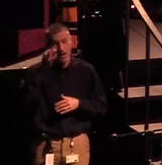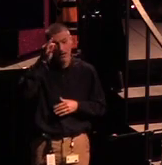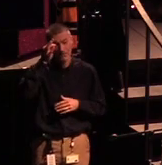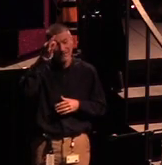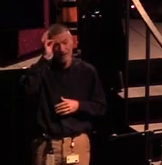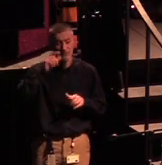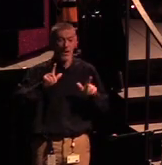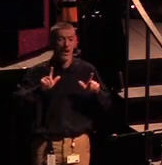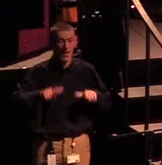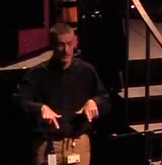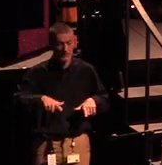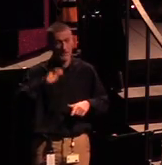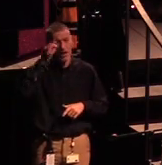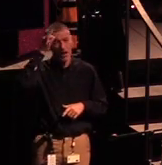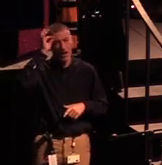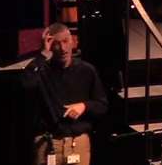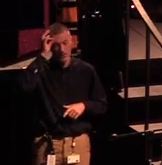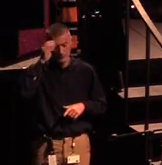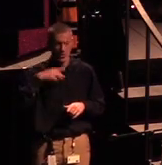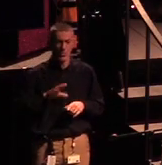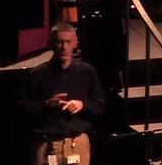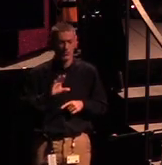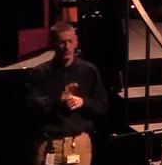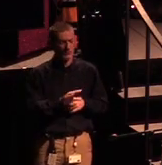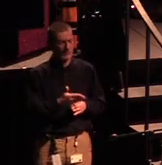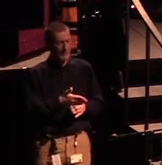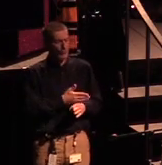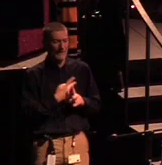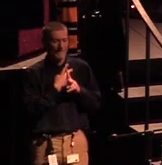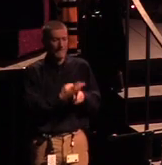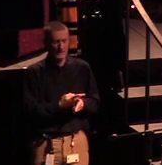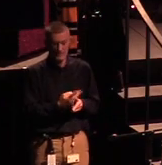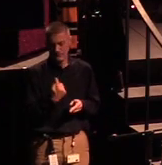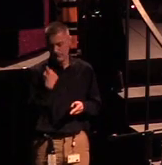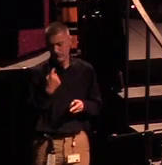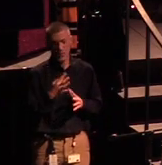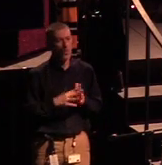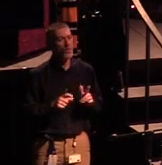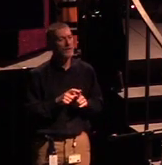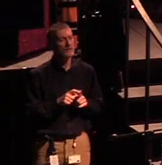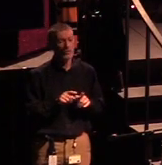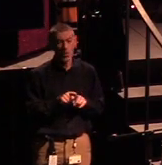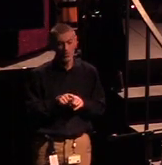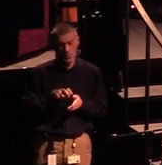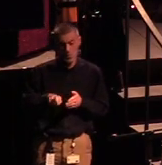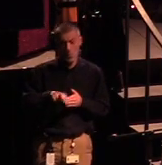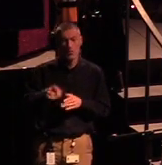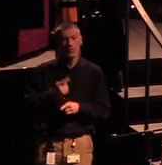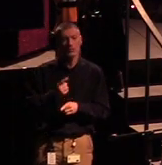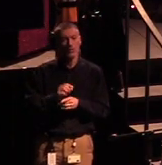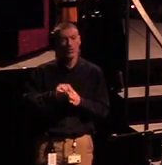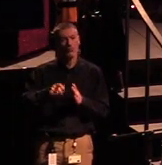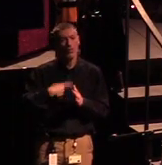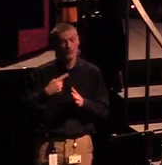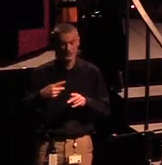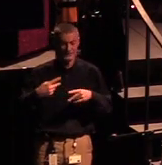were the sponsors of the pre meeting for those people who went to it on Wednesday and also to walking talking project and Leeds dance